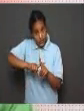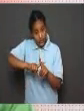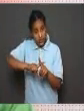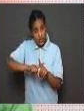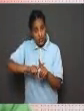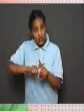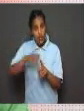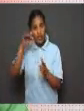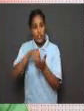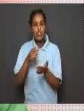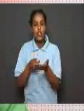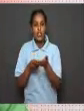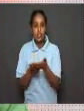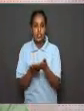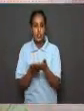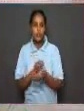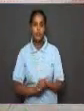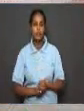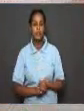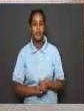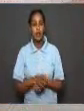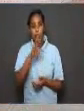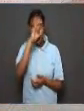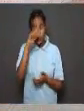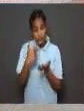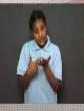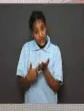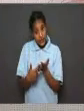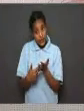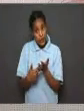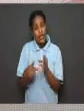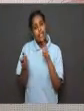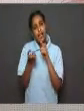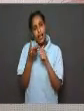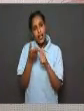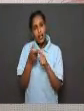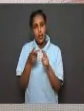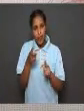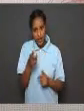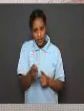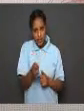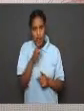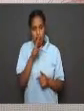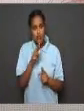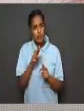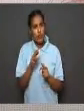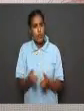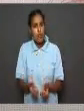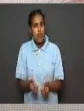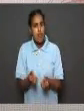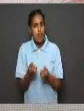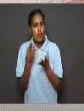by recharging. Because of this, secondary batteries are much